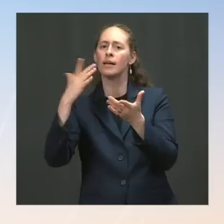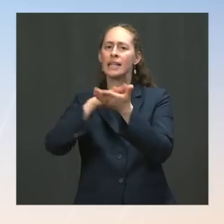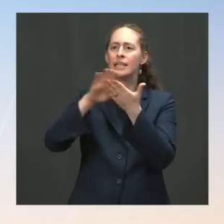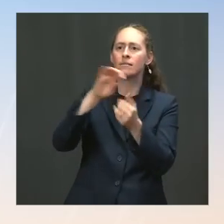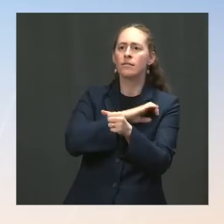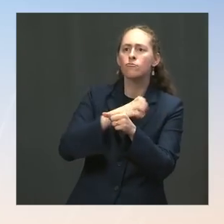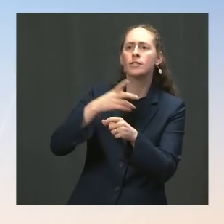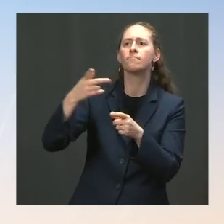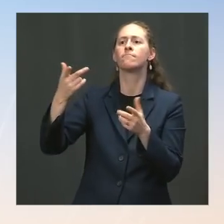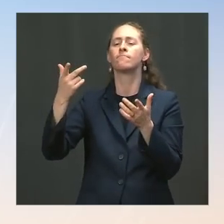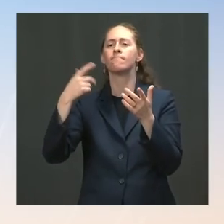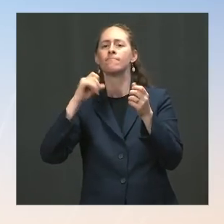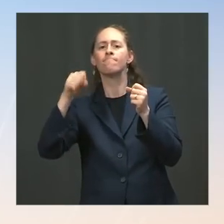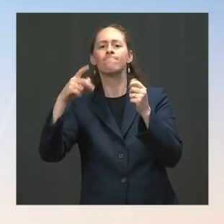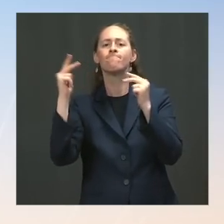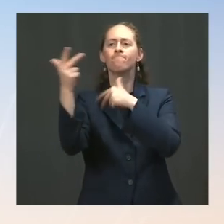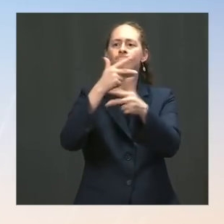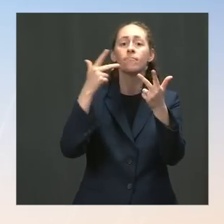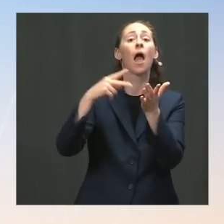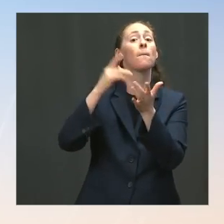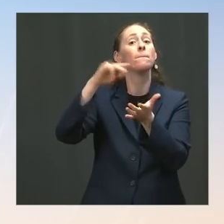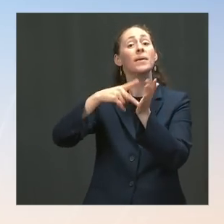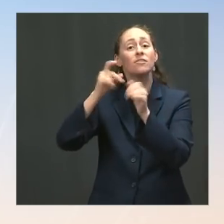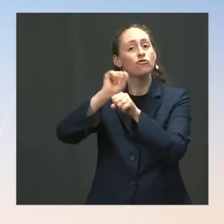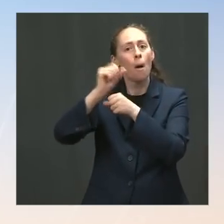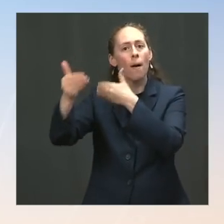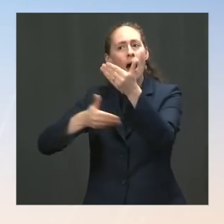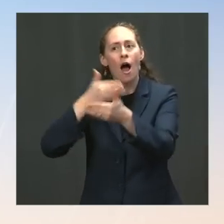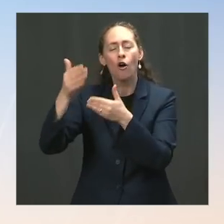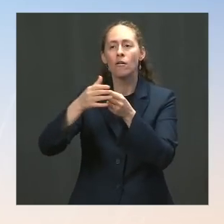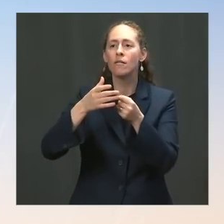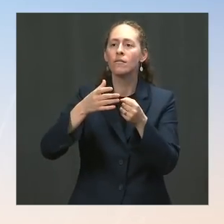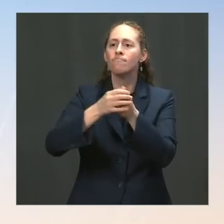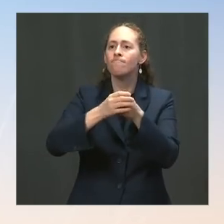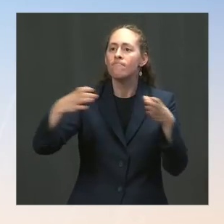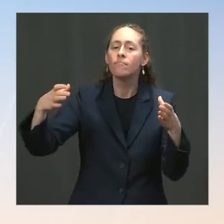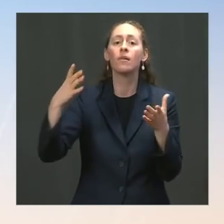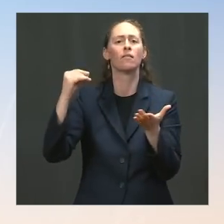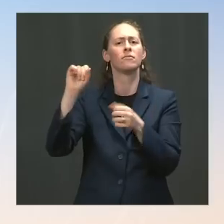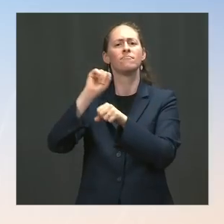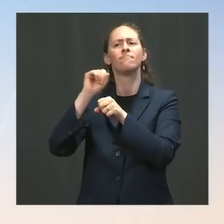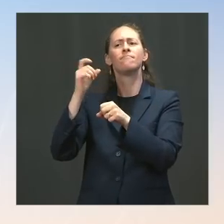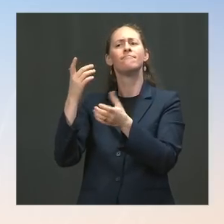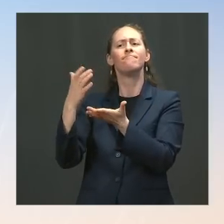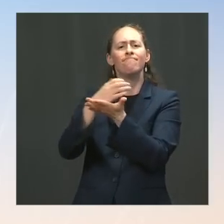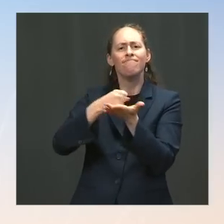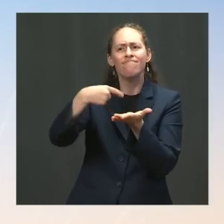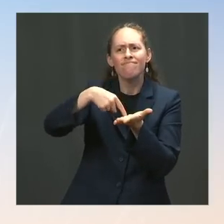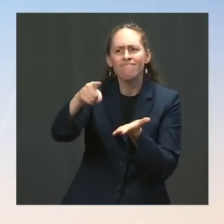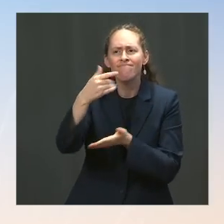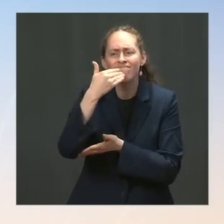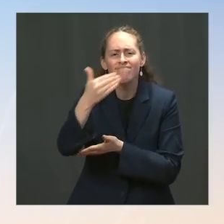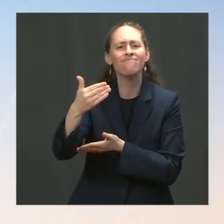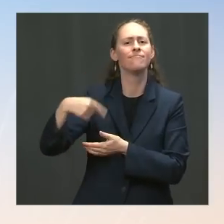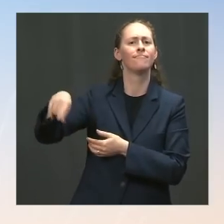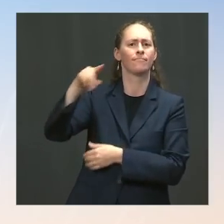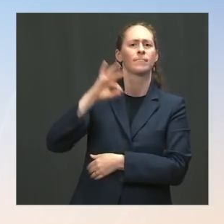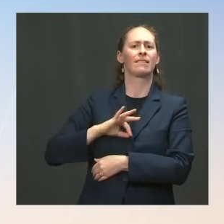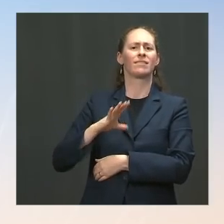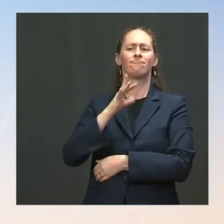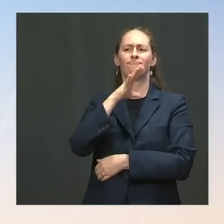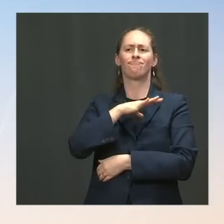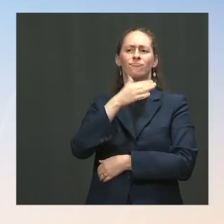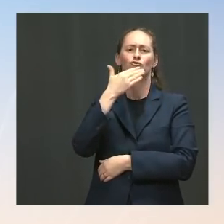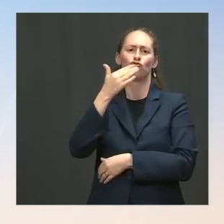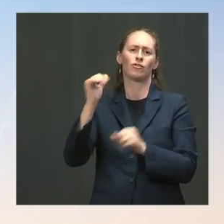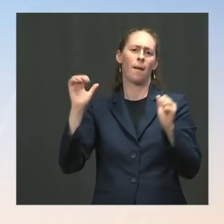domestic supply chain, and growing auto jobs and good pay and benefits. We are also announcing today the Biden administration commitment